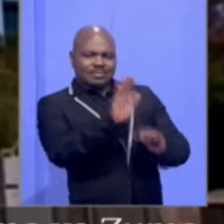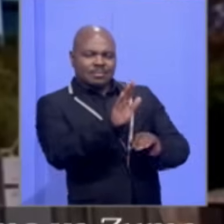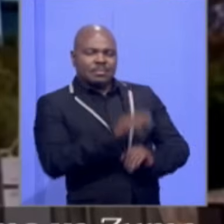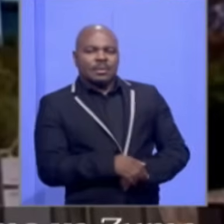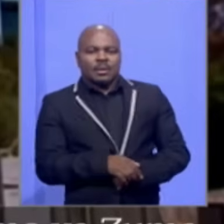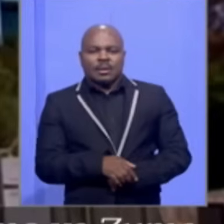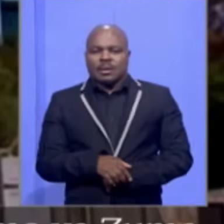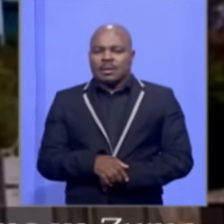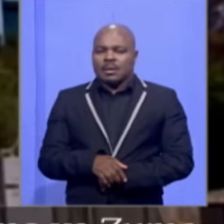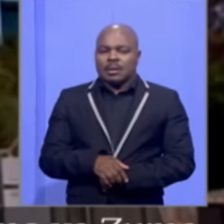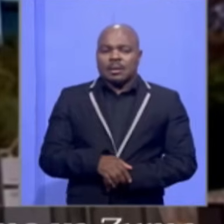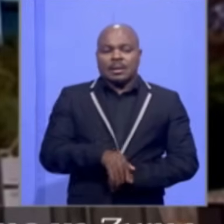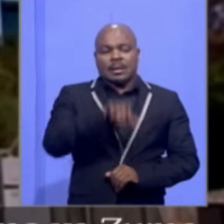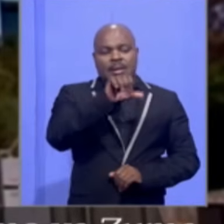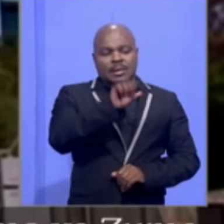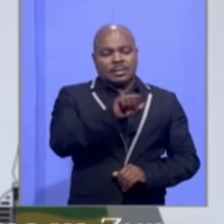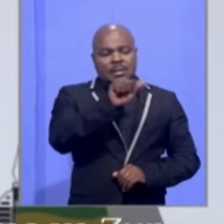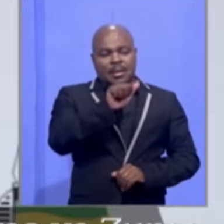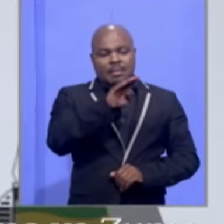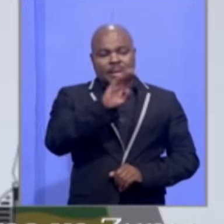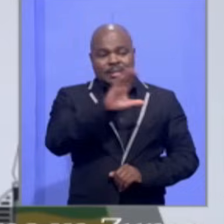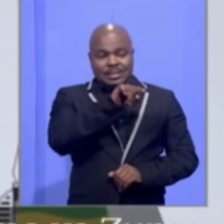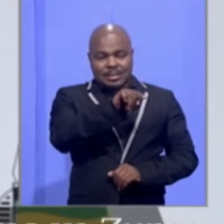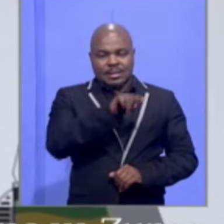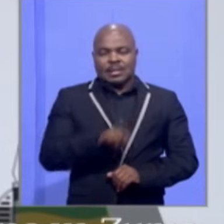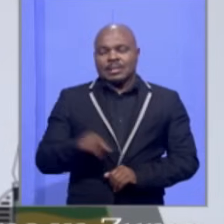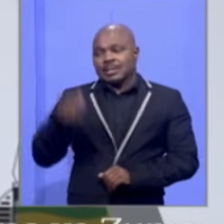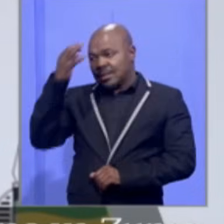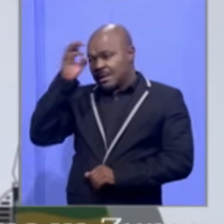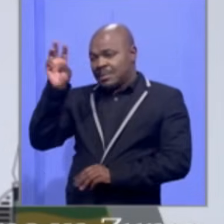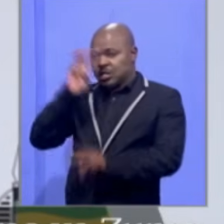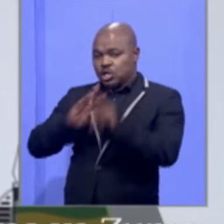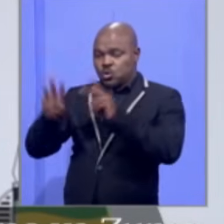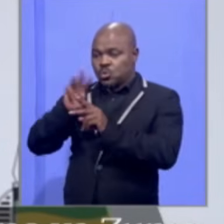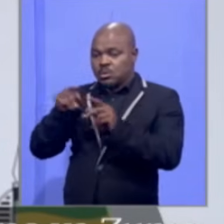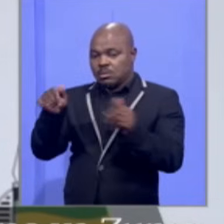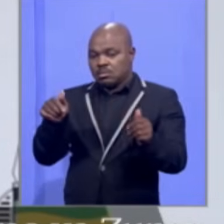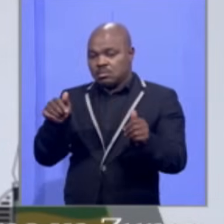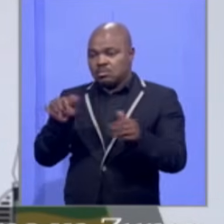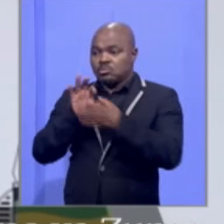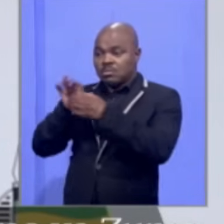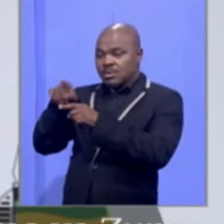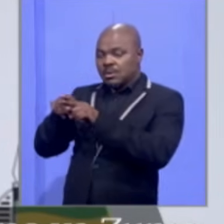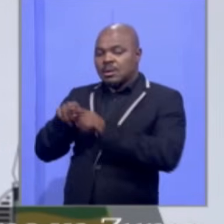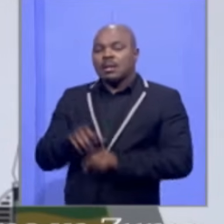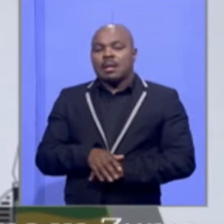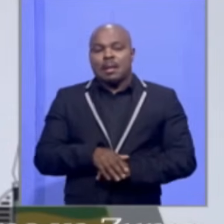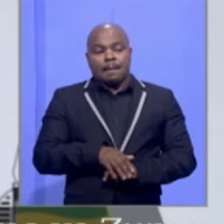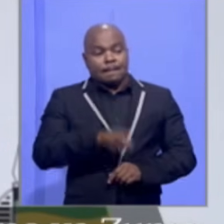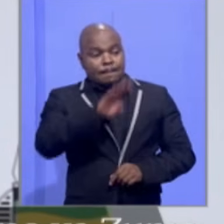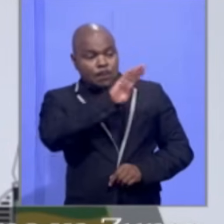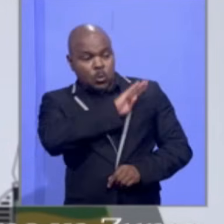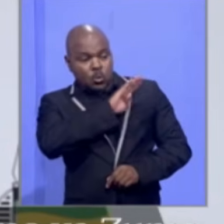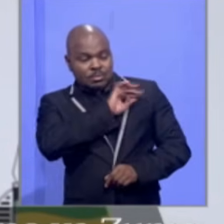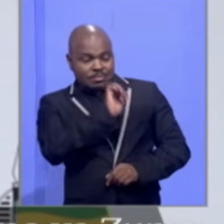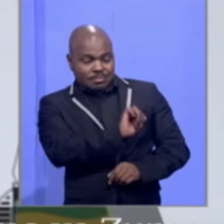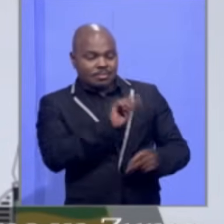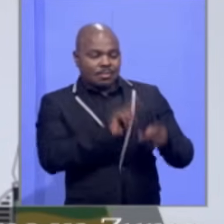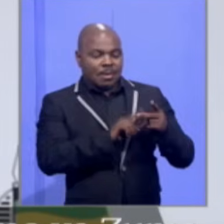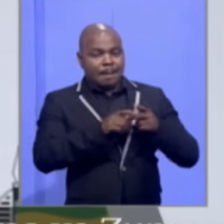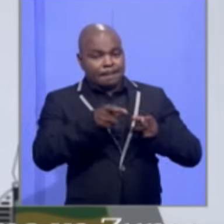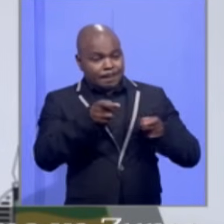the client of state security, if it decides the board and the management